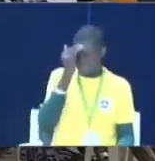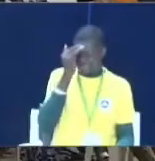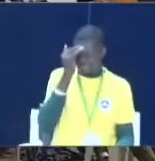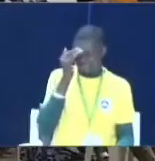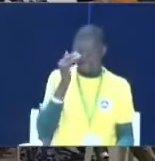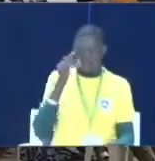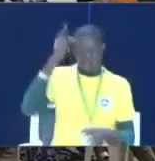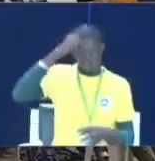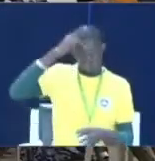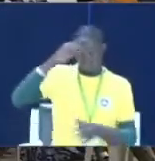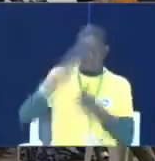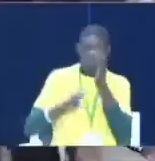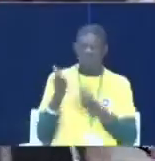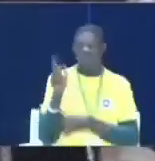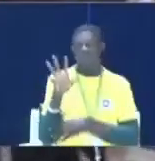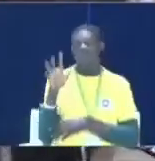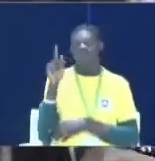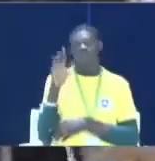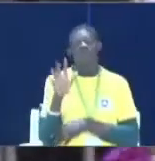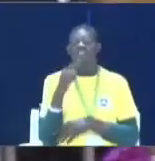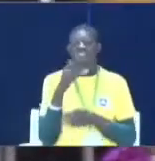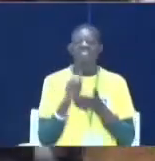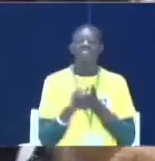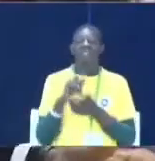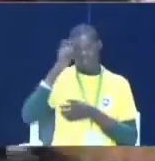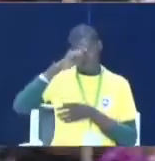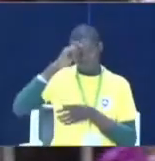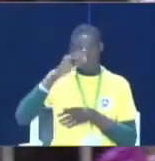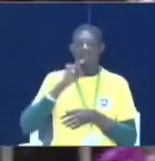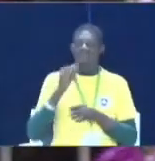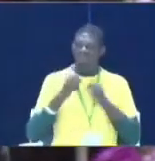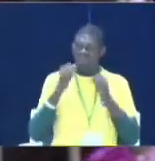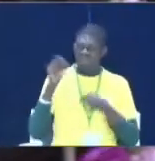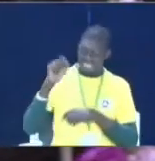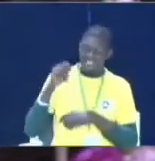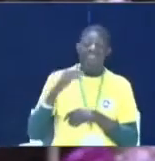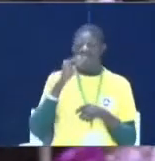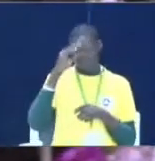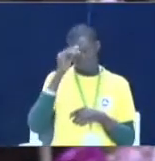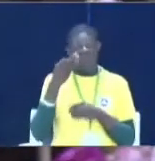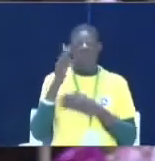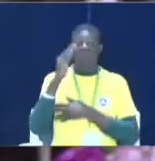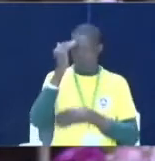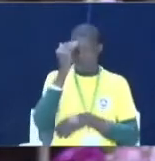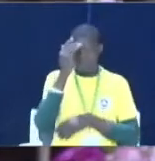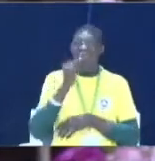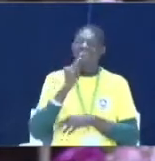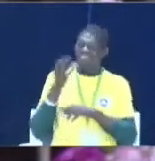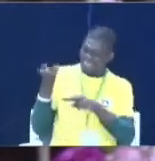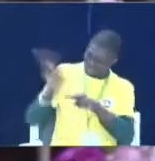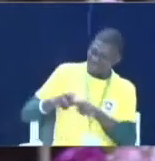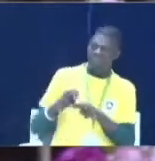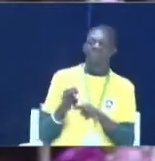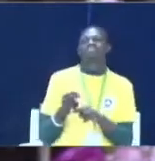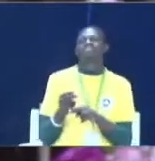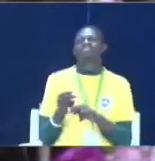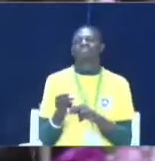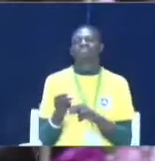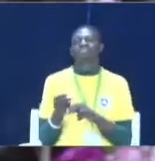Proverbs 24 verse 5. Proverbs 24 verse 5. He said, a wise man is strong. Yea, a man of knowledge increases strength.